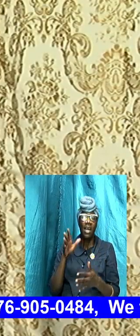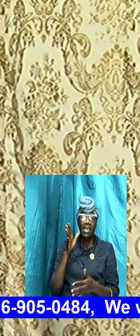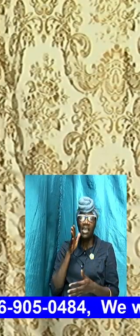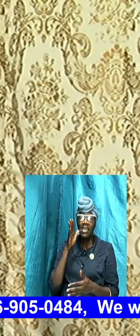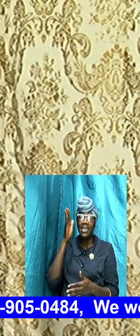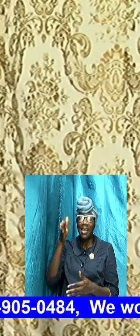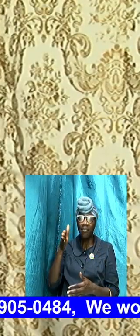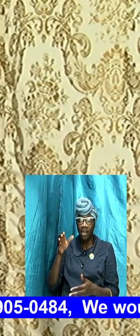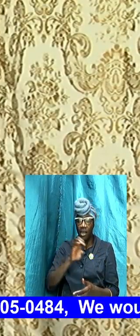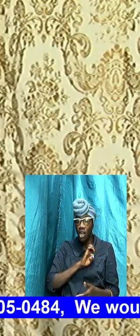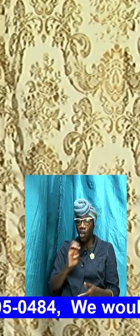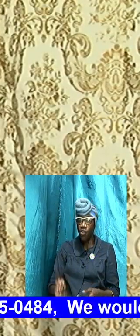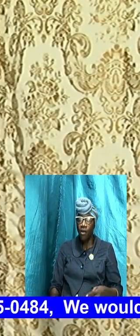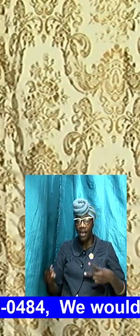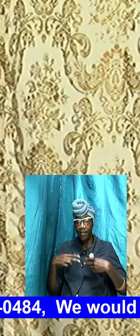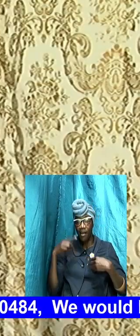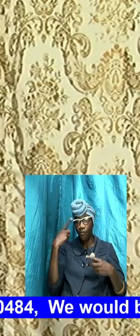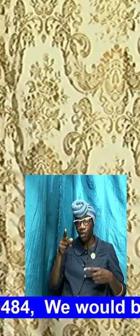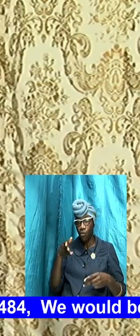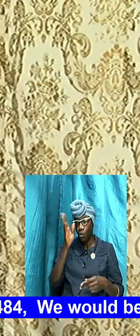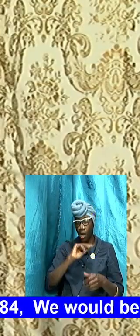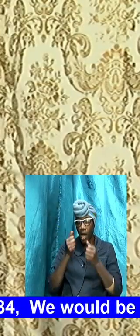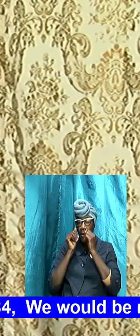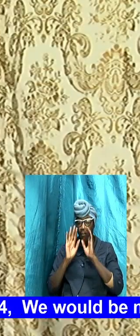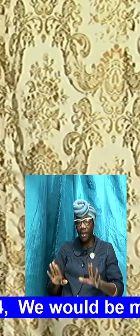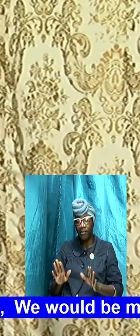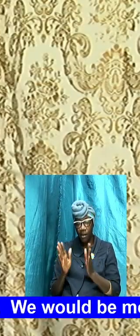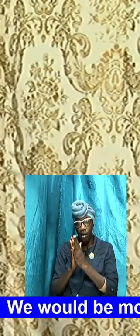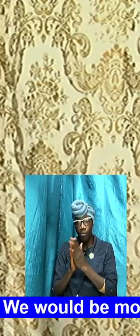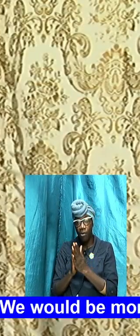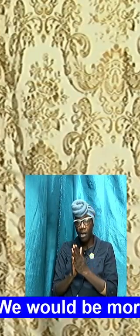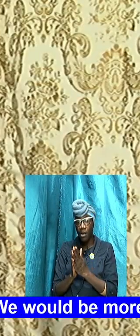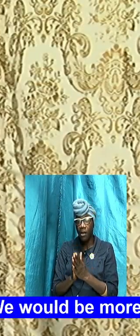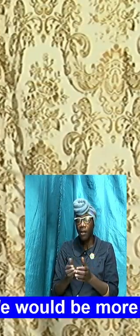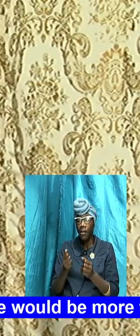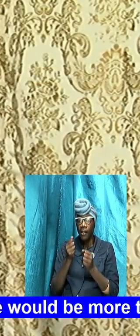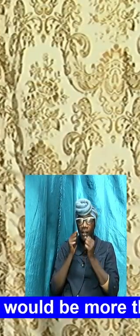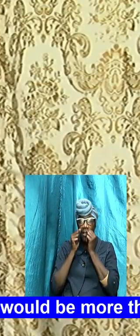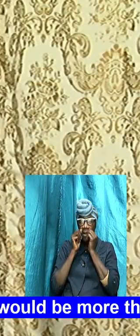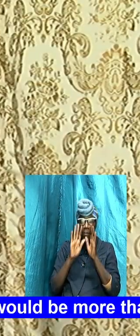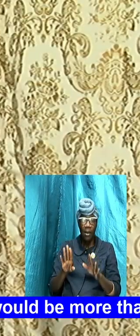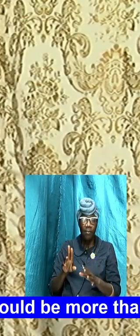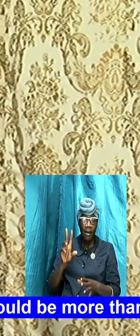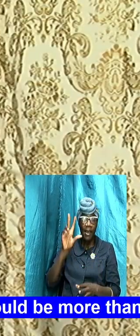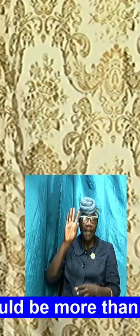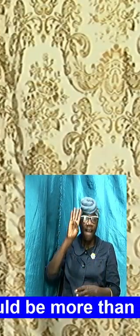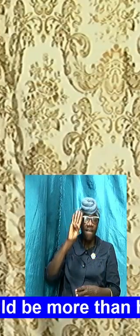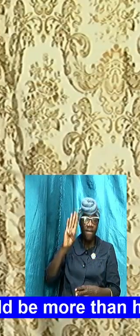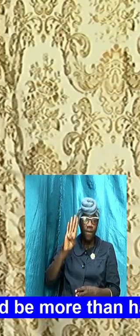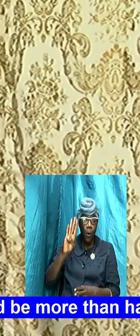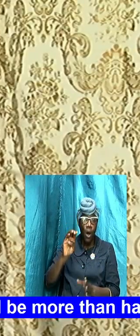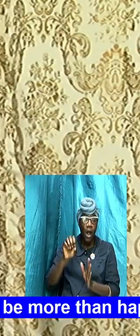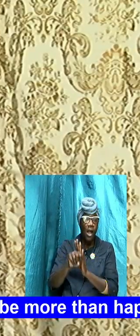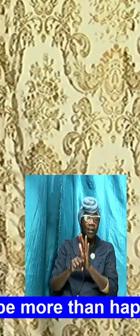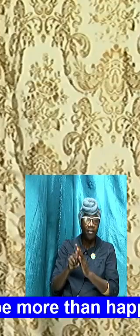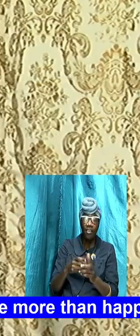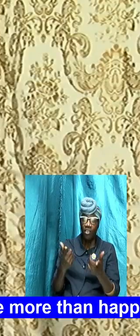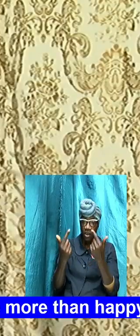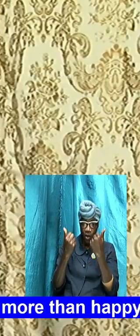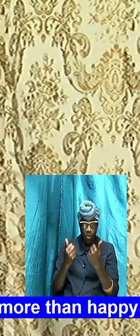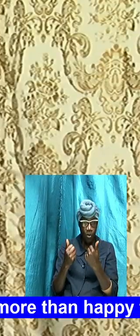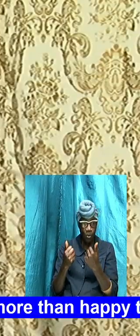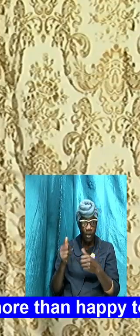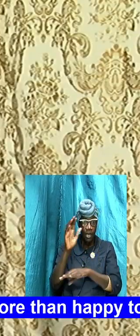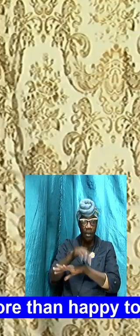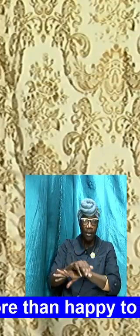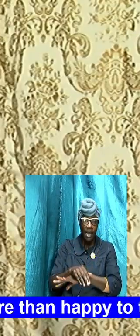that Christ has for us. God bless you. I pray, God, that you were blessed by these four sessions that we covered tonight, and that we'll be